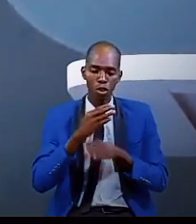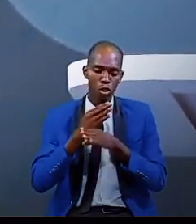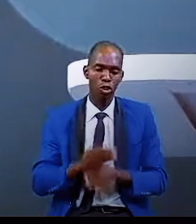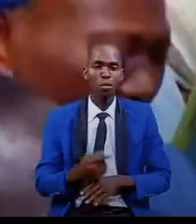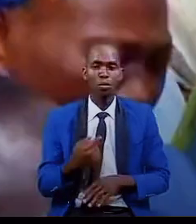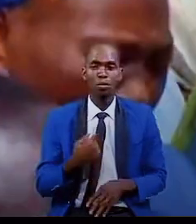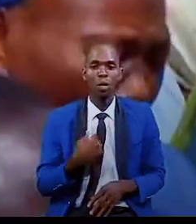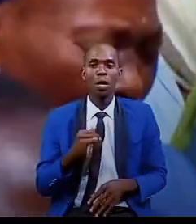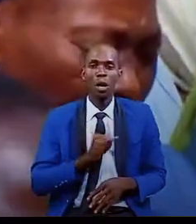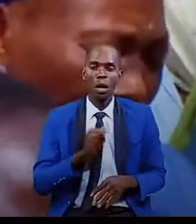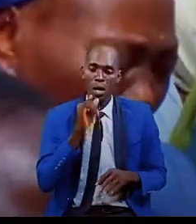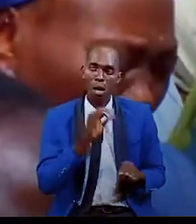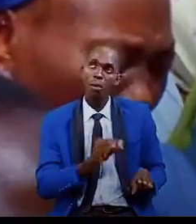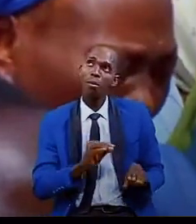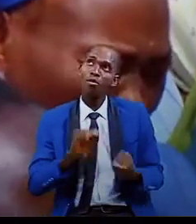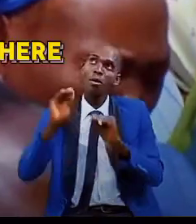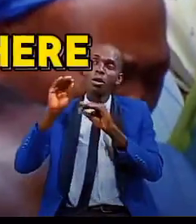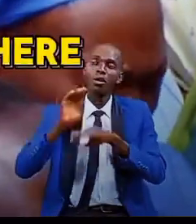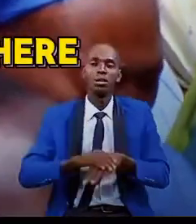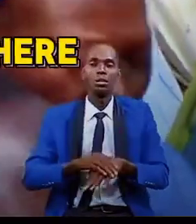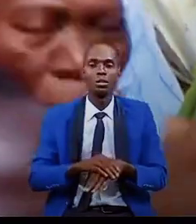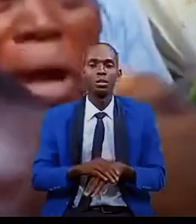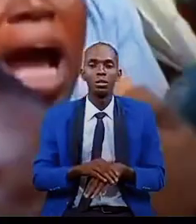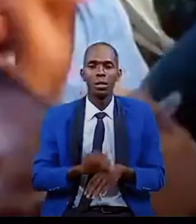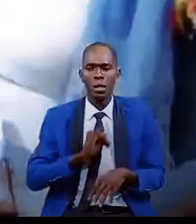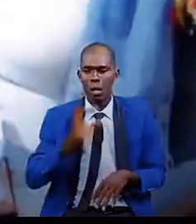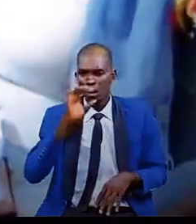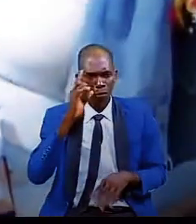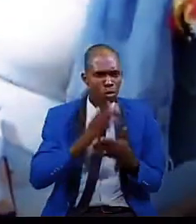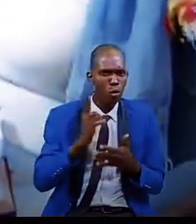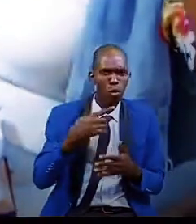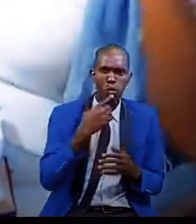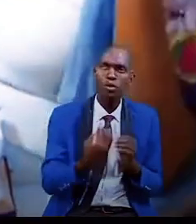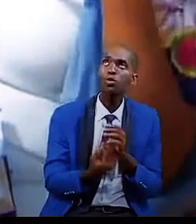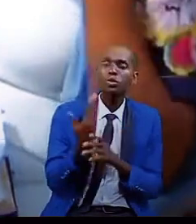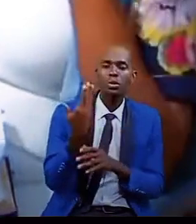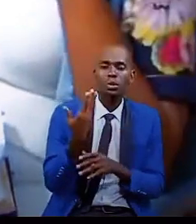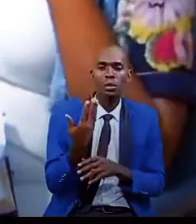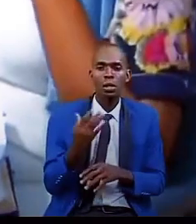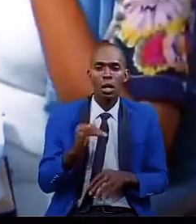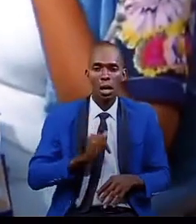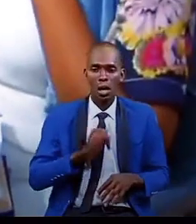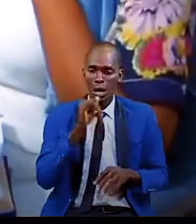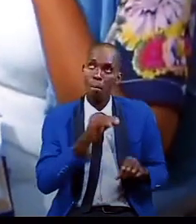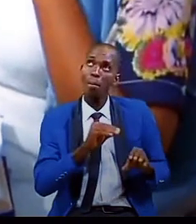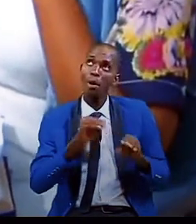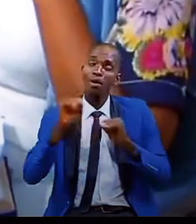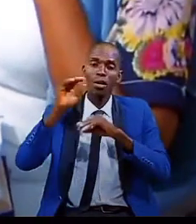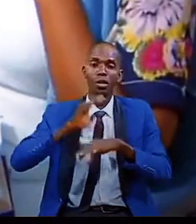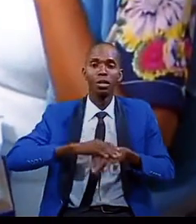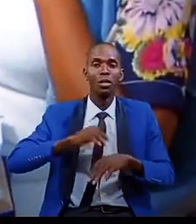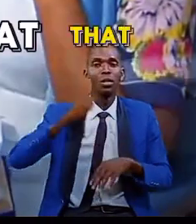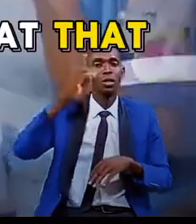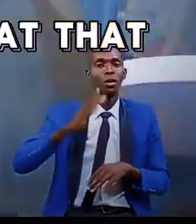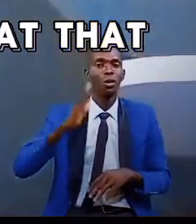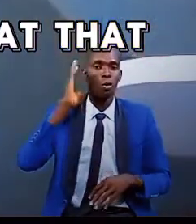on. I'm looking for somebody there. I am moving on. God will take what he